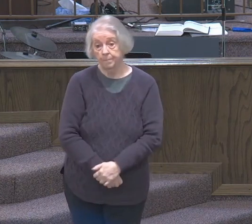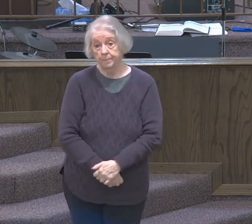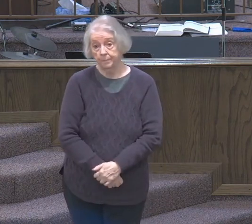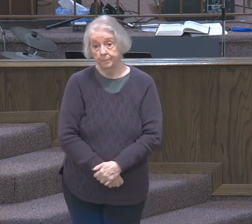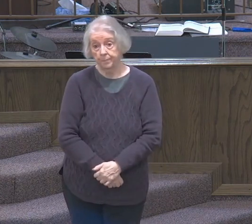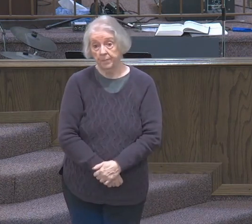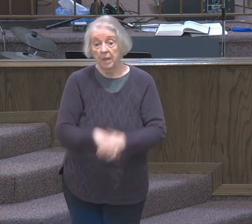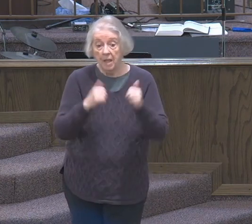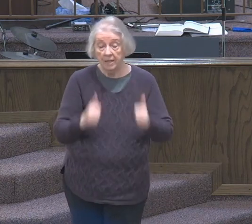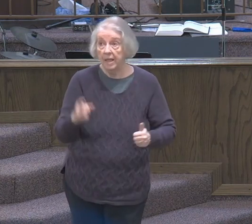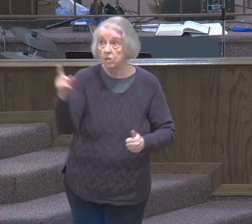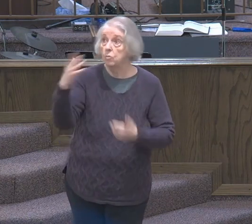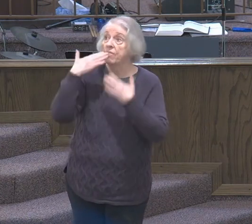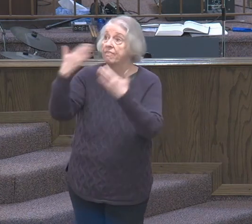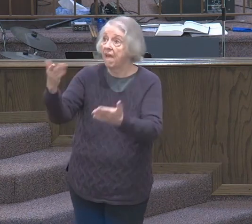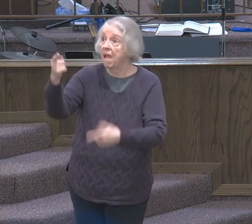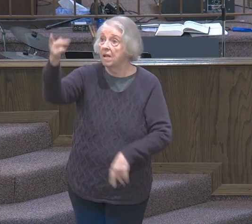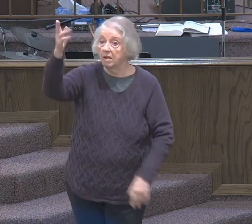Can you thank God